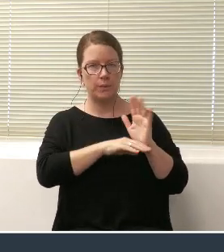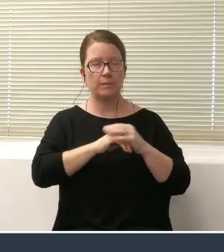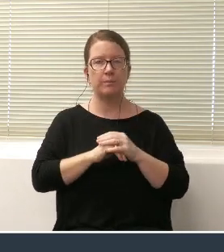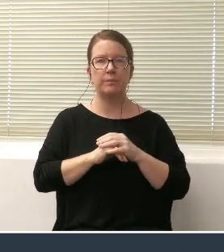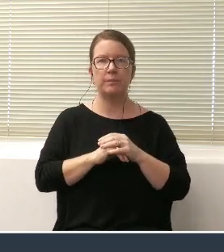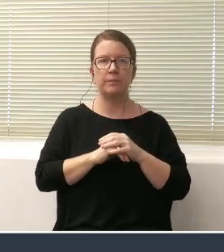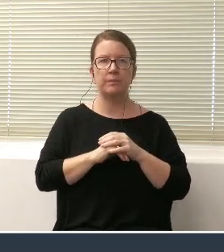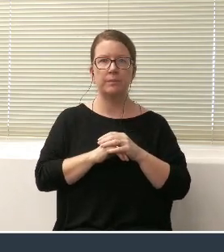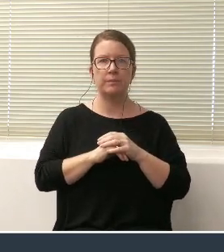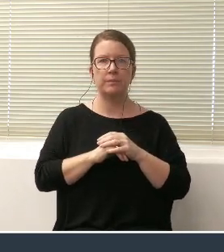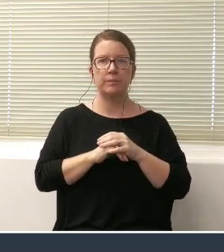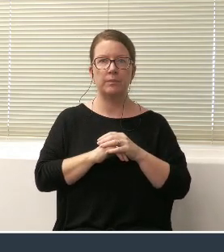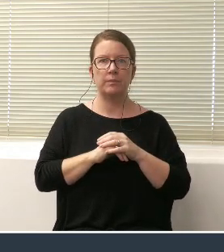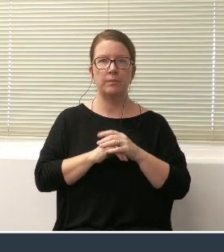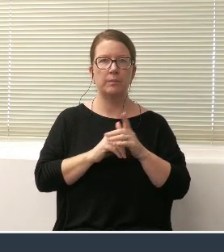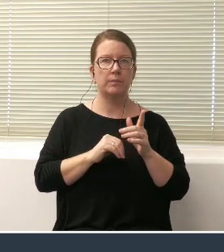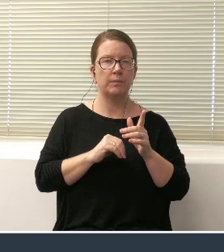Councillor Crystal.